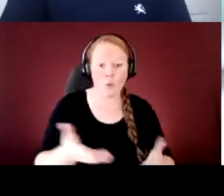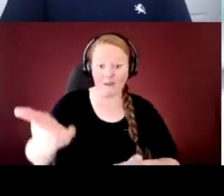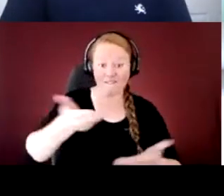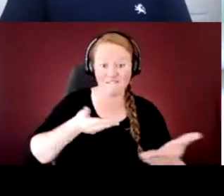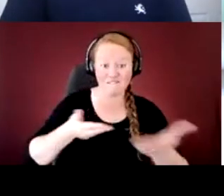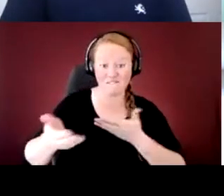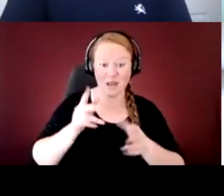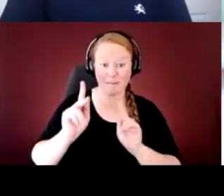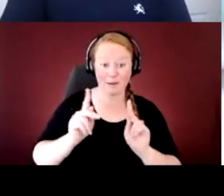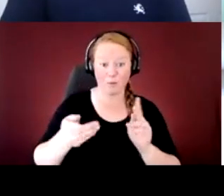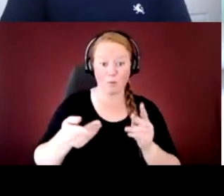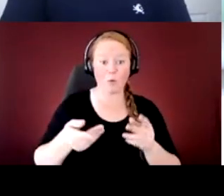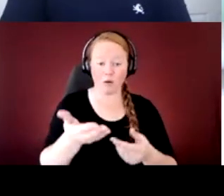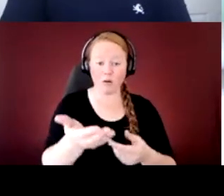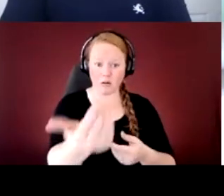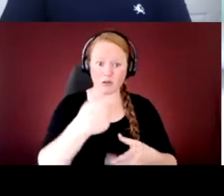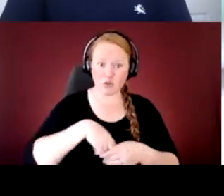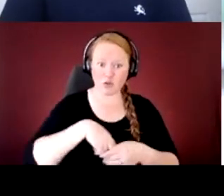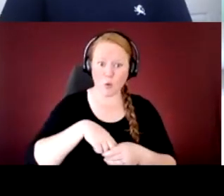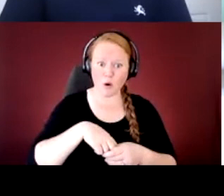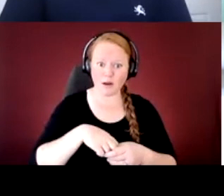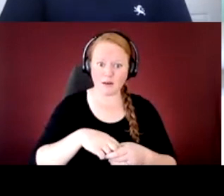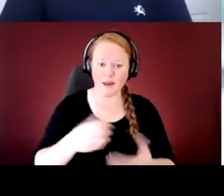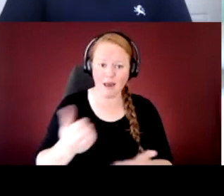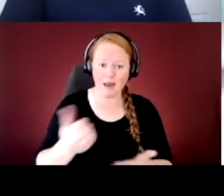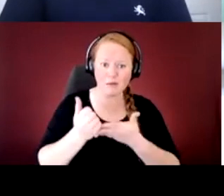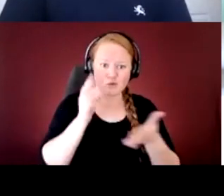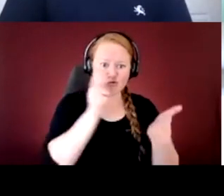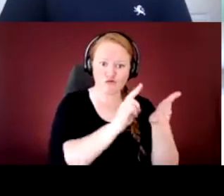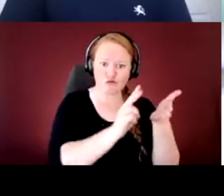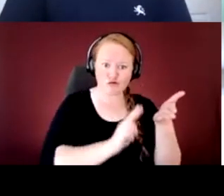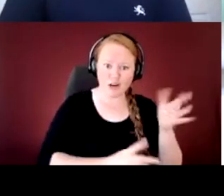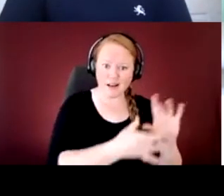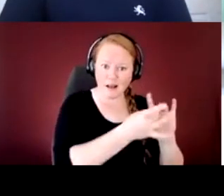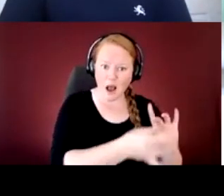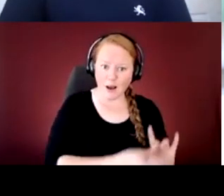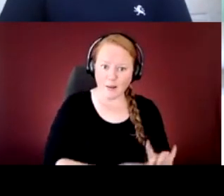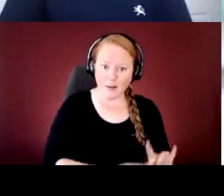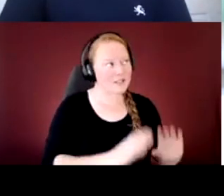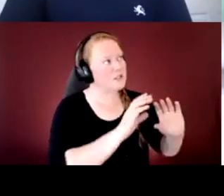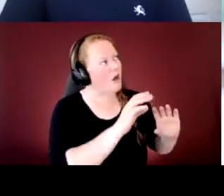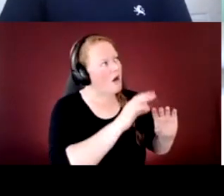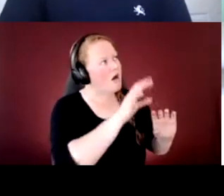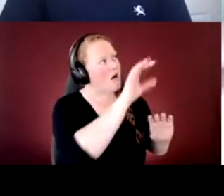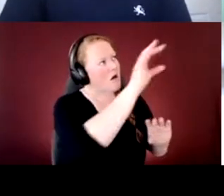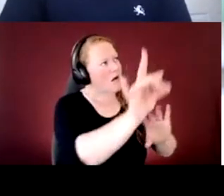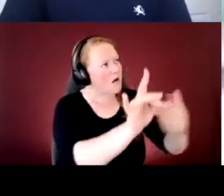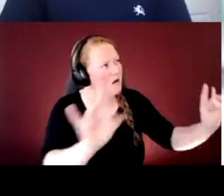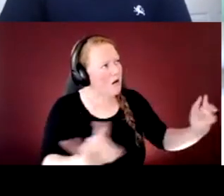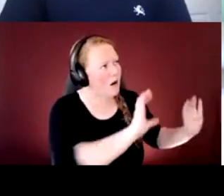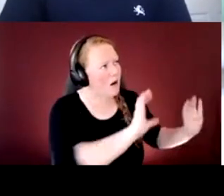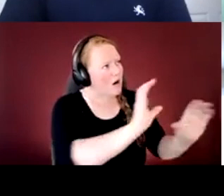that process of helping us read through the comments, categorize them, and summarize those findings. And so there'll